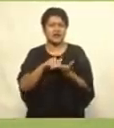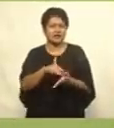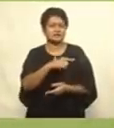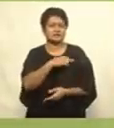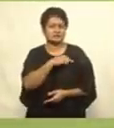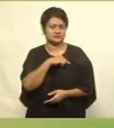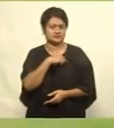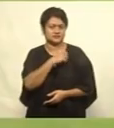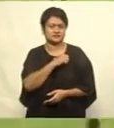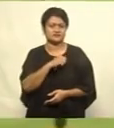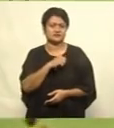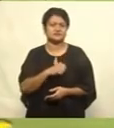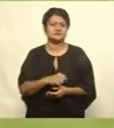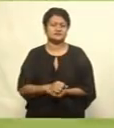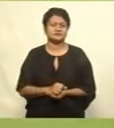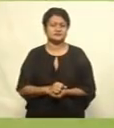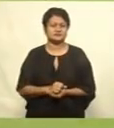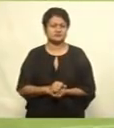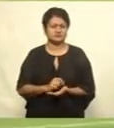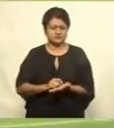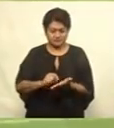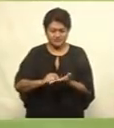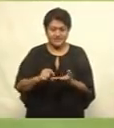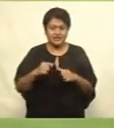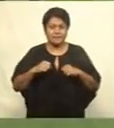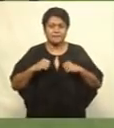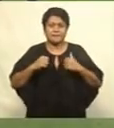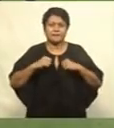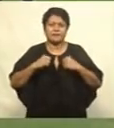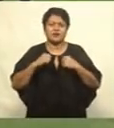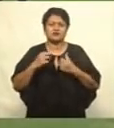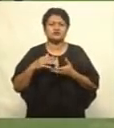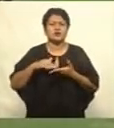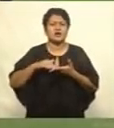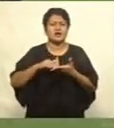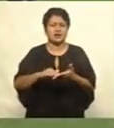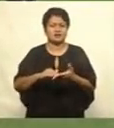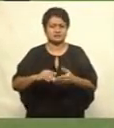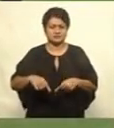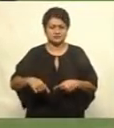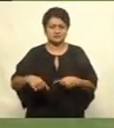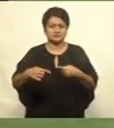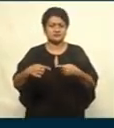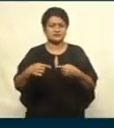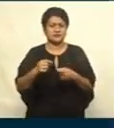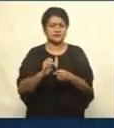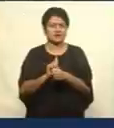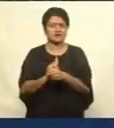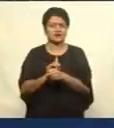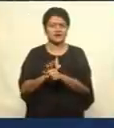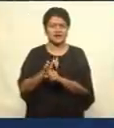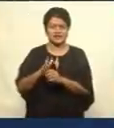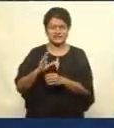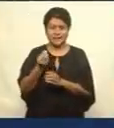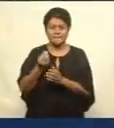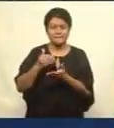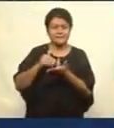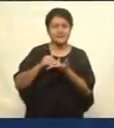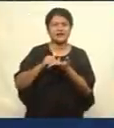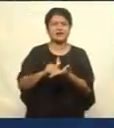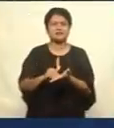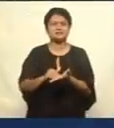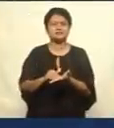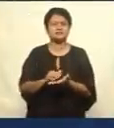some of their players are frontliners and are also helping in the fight against COVID-19. Well, just to be careful, keep your